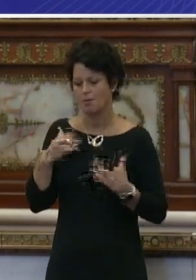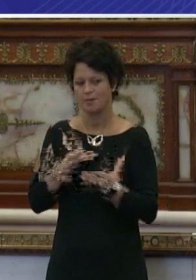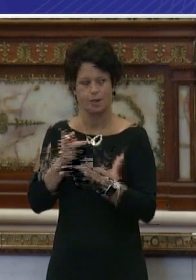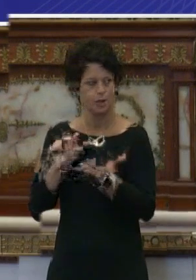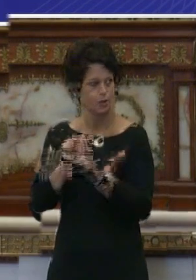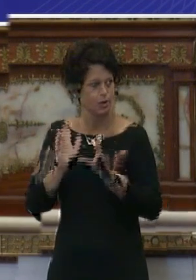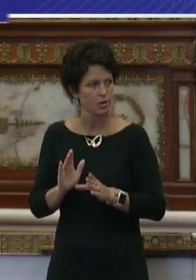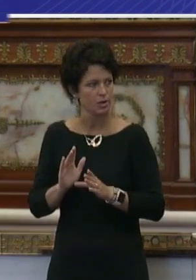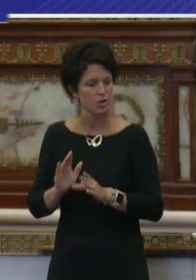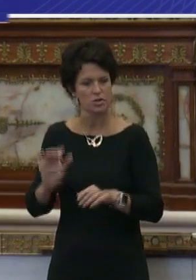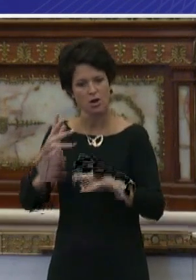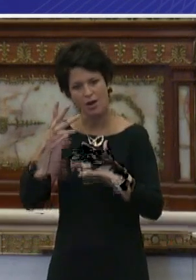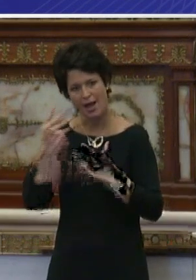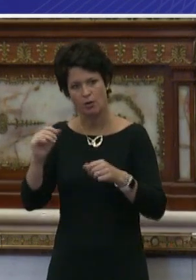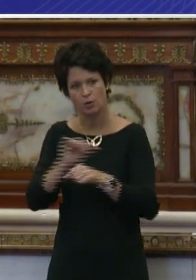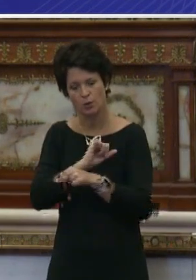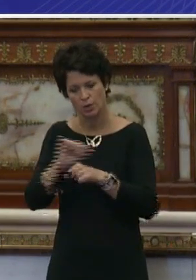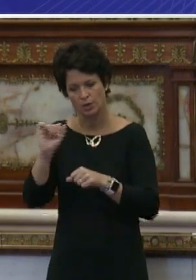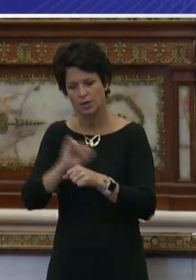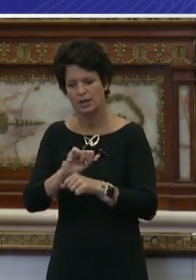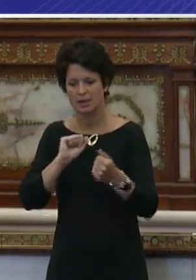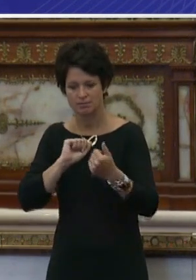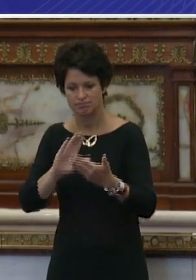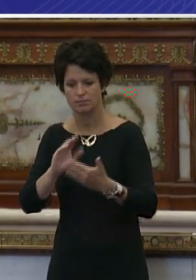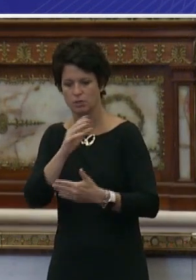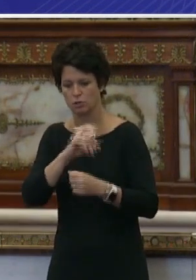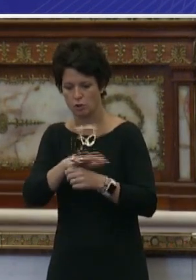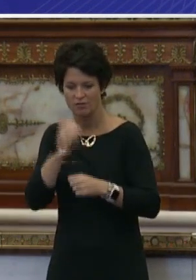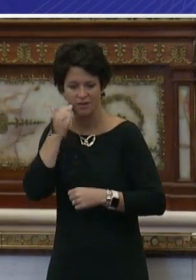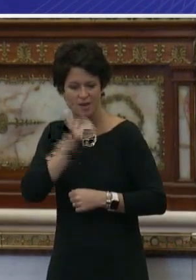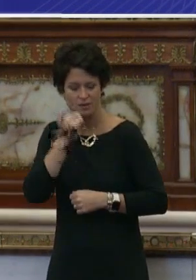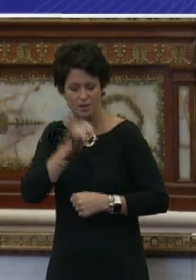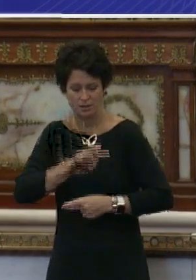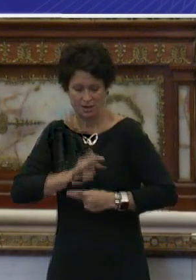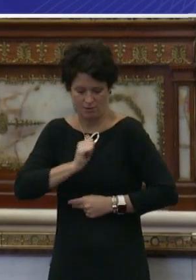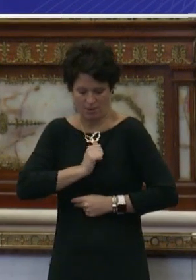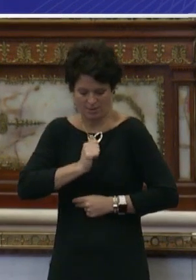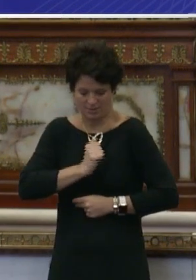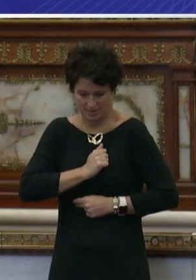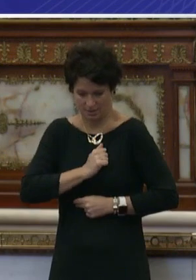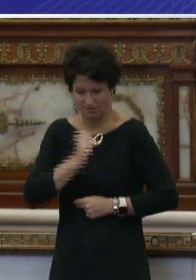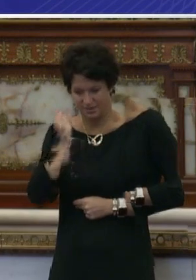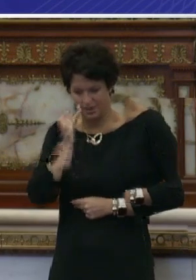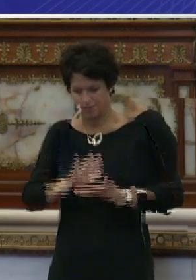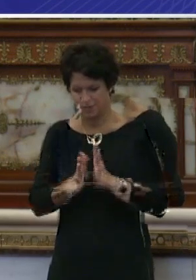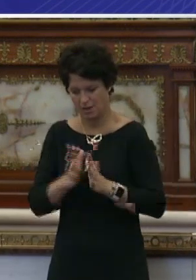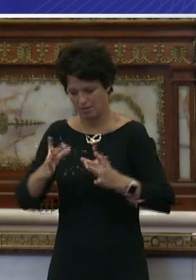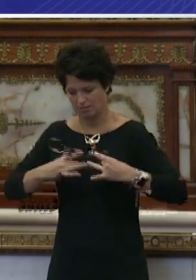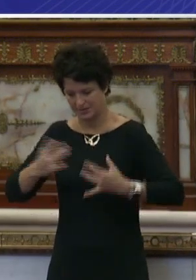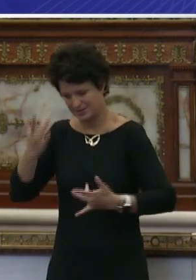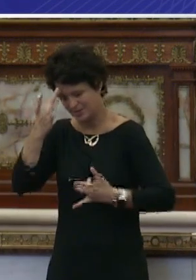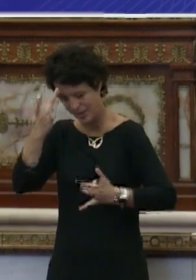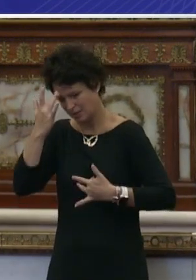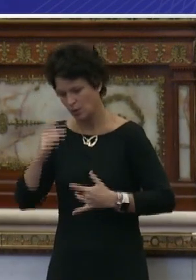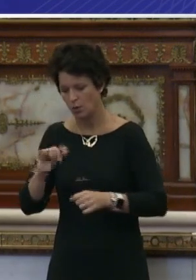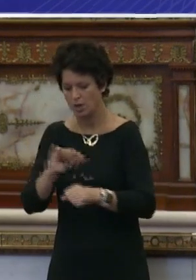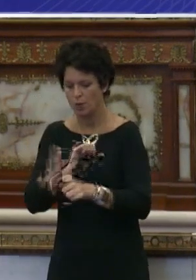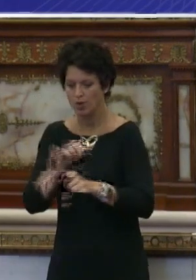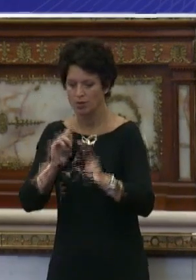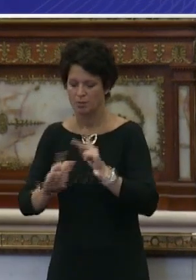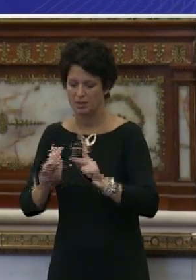on the front line of COVID? And we need to be able to take care of ourselves. If we get sick, we work with people who